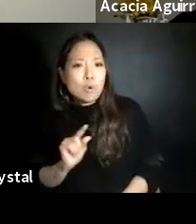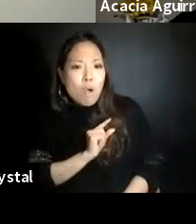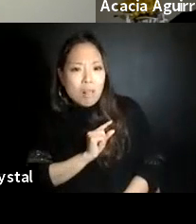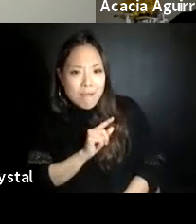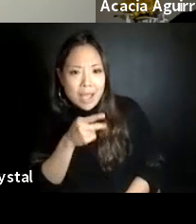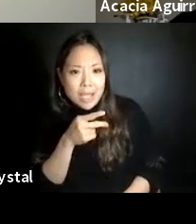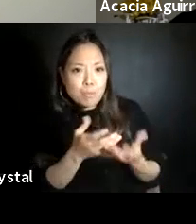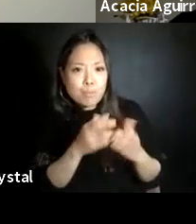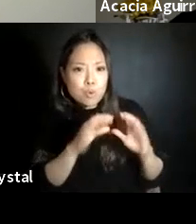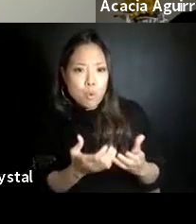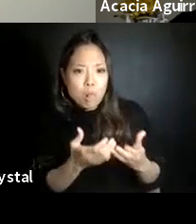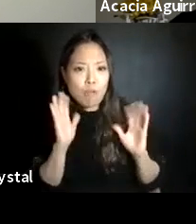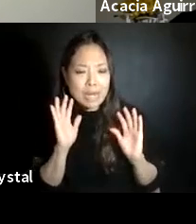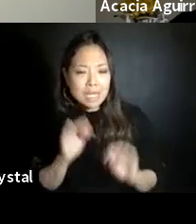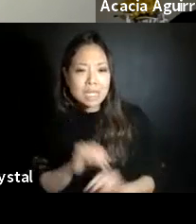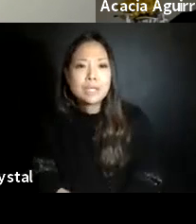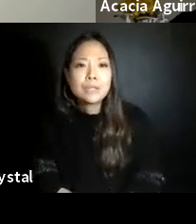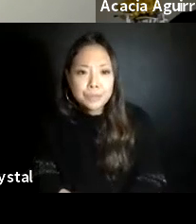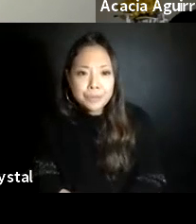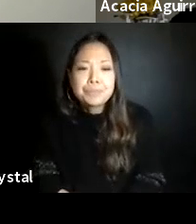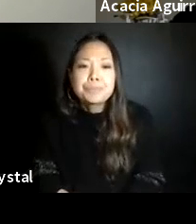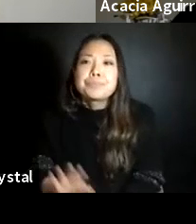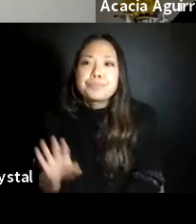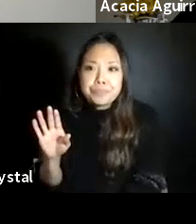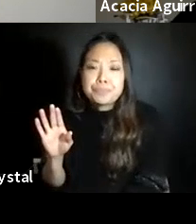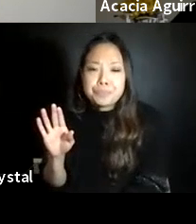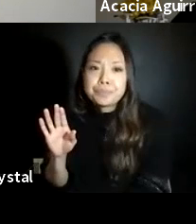distinction. Because